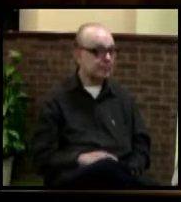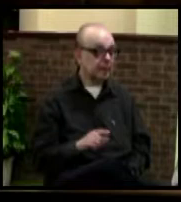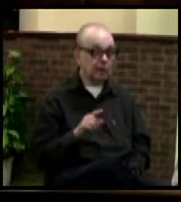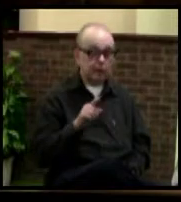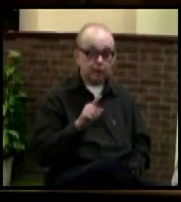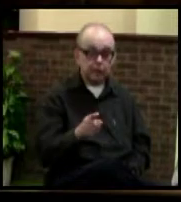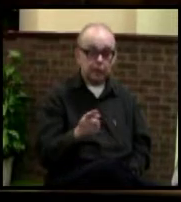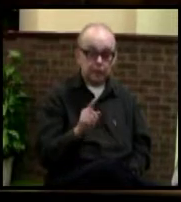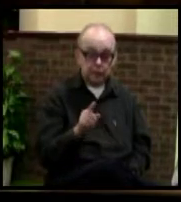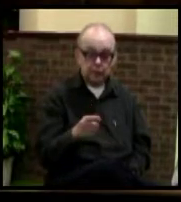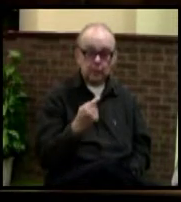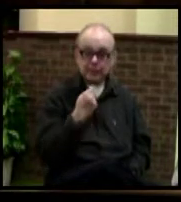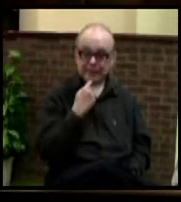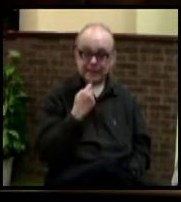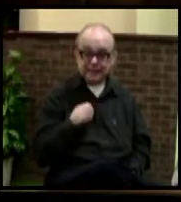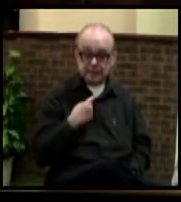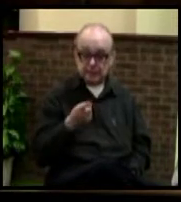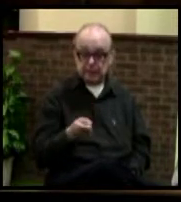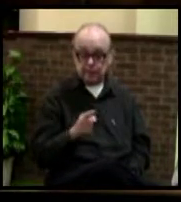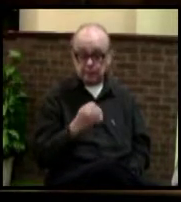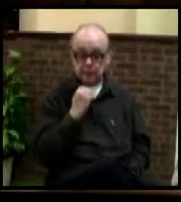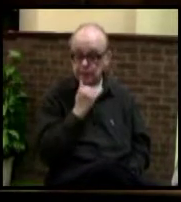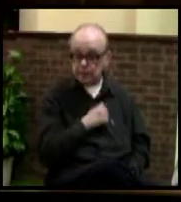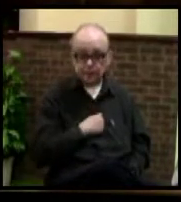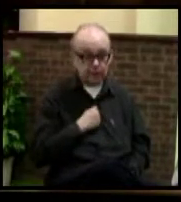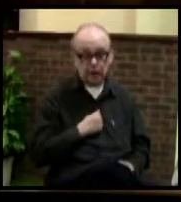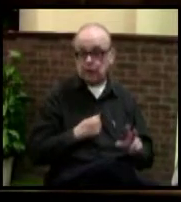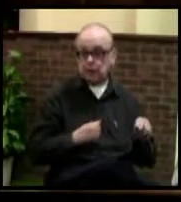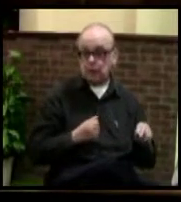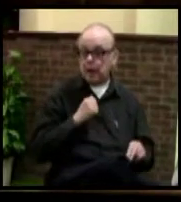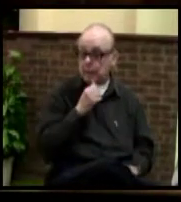are you going to tell me you're sorry? No, I'm not wrong.